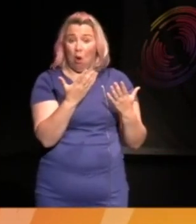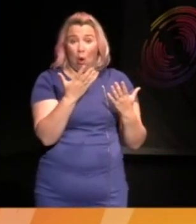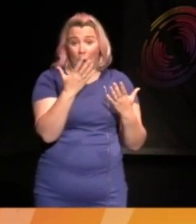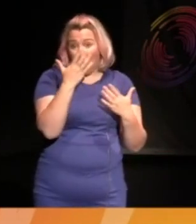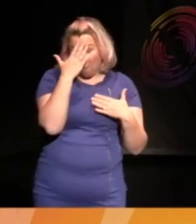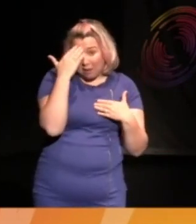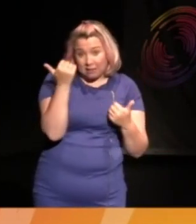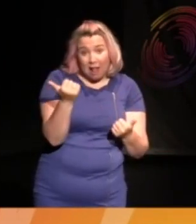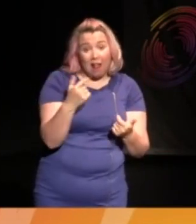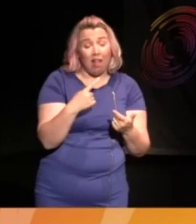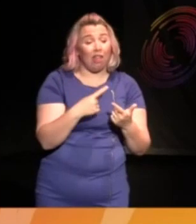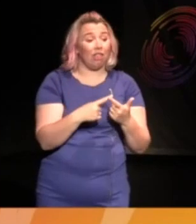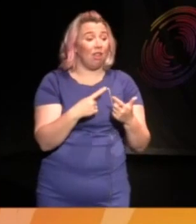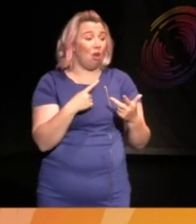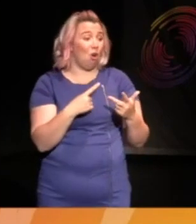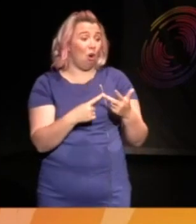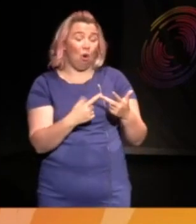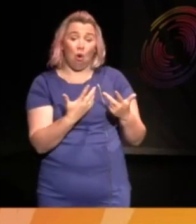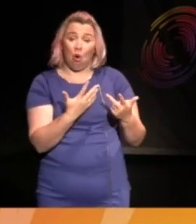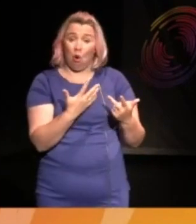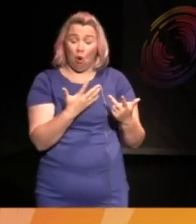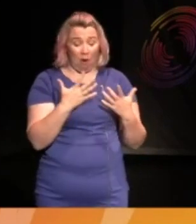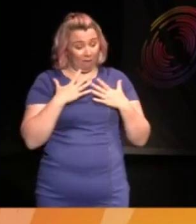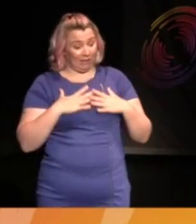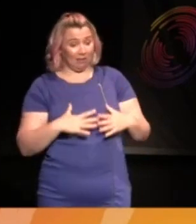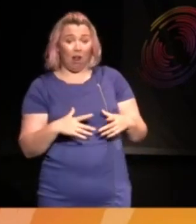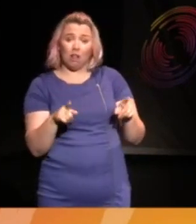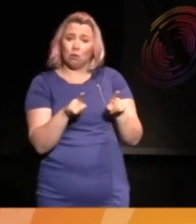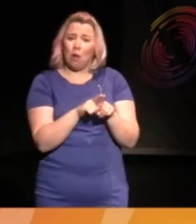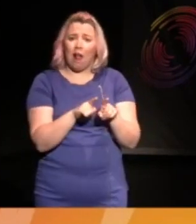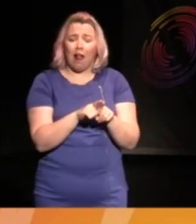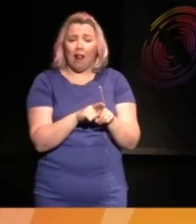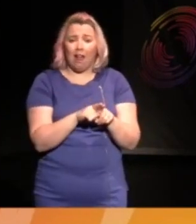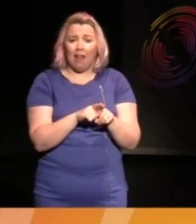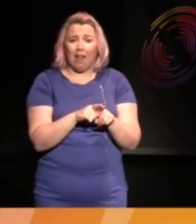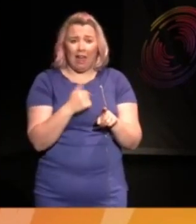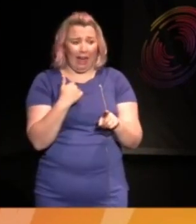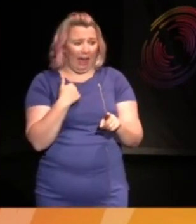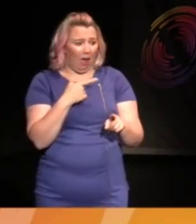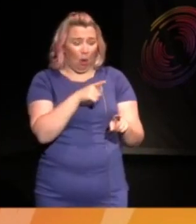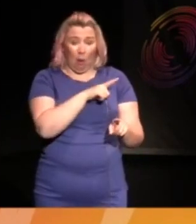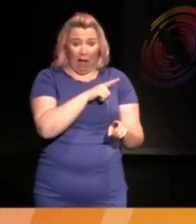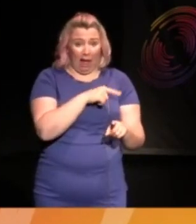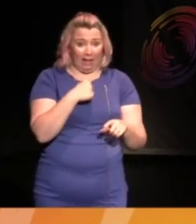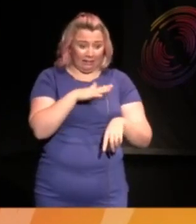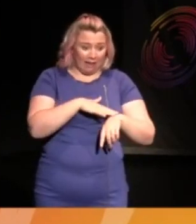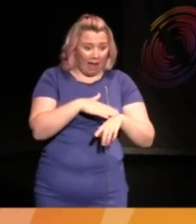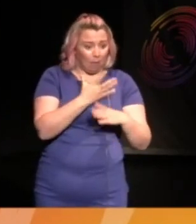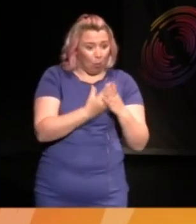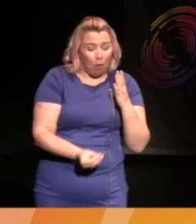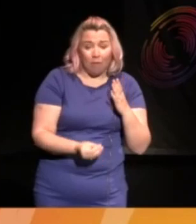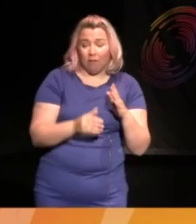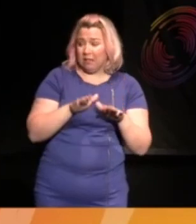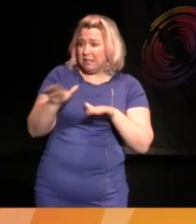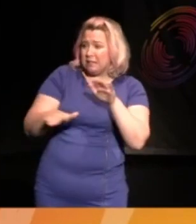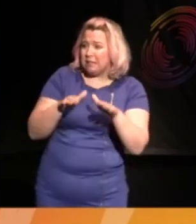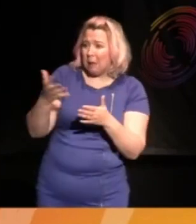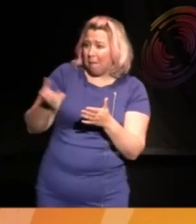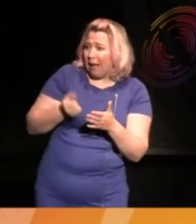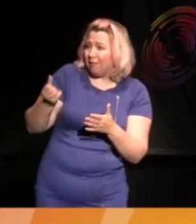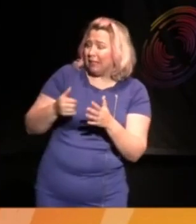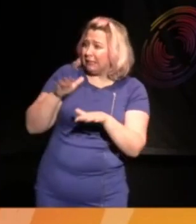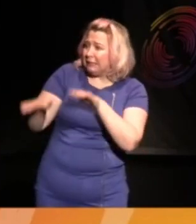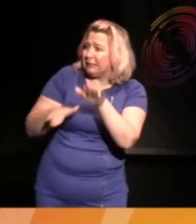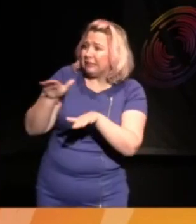struggling with self-esteem and so on, and better physical health, because if you're not worn out chasing benefits all the time, you're going to have better physical health.